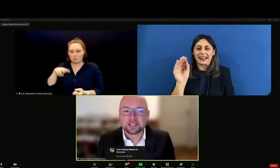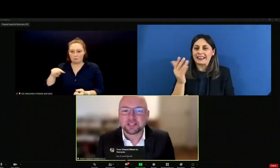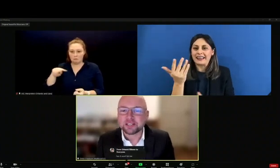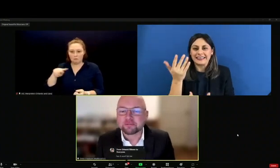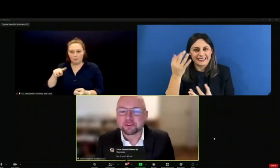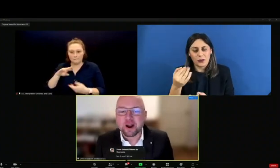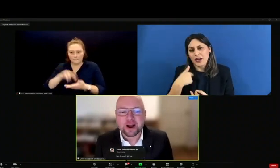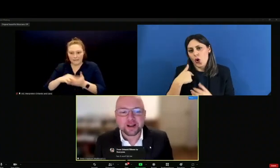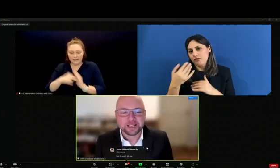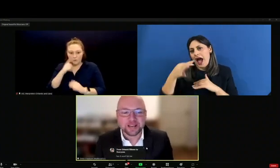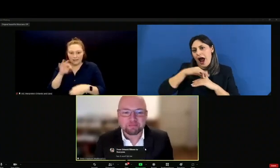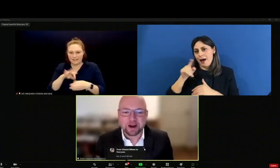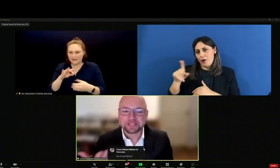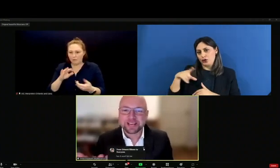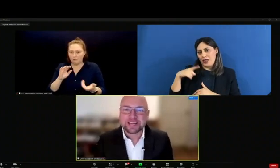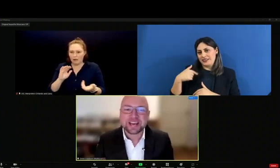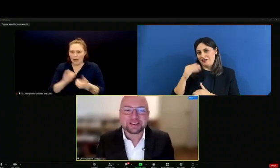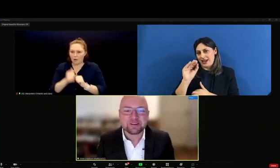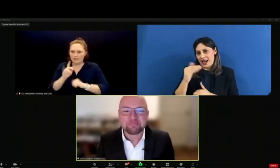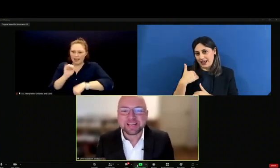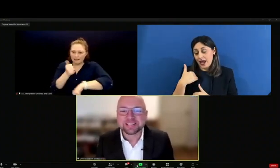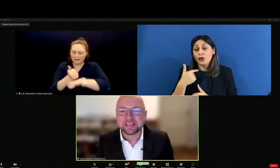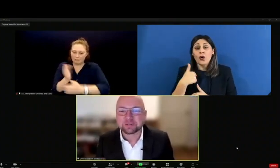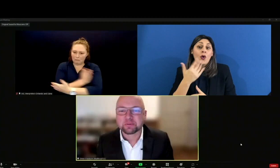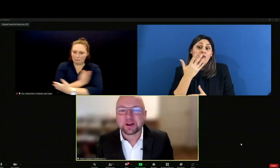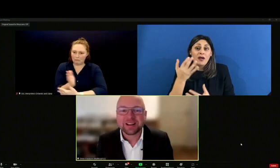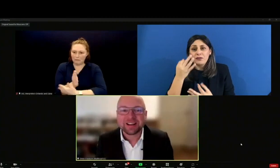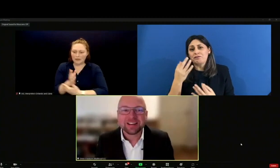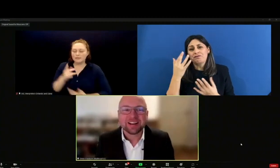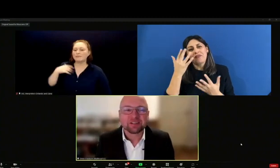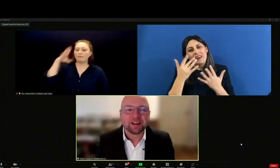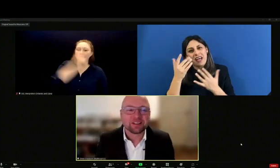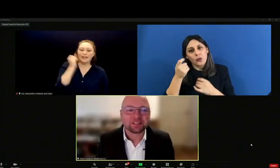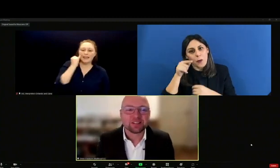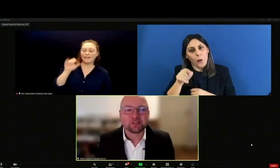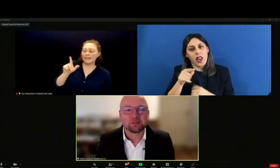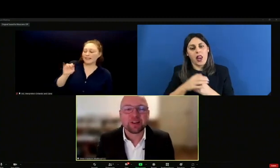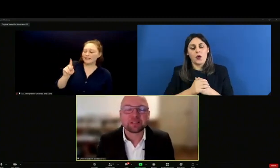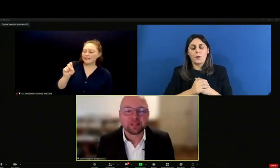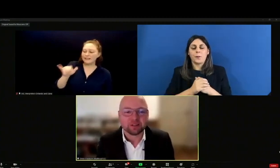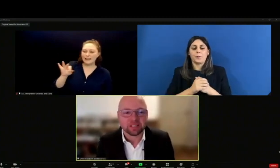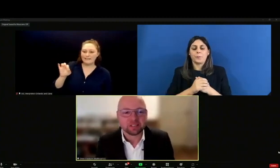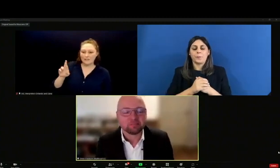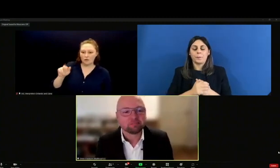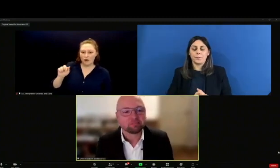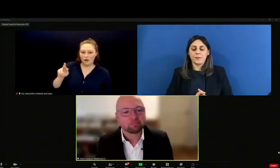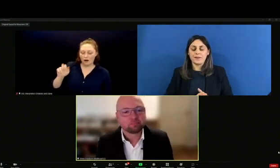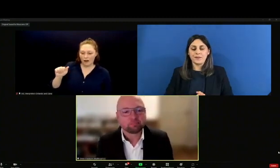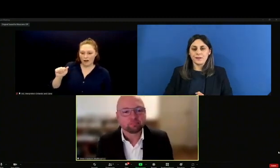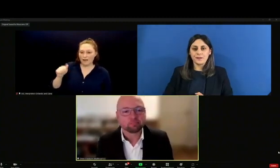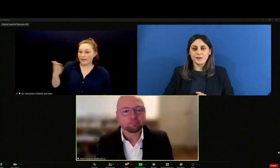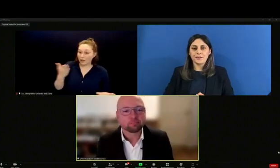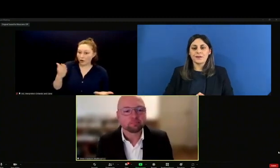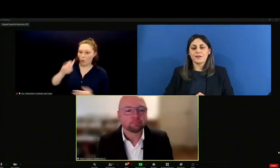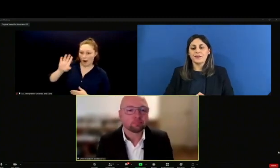I imagine Lindsay Ferrara asking, and I'm asking it here in her place, as it were. I would like to ask you to reflect a bit on this.